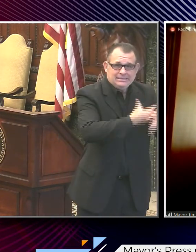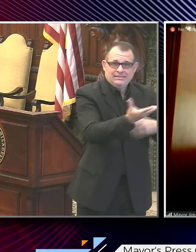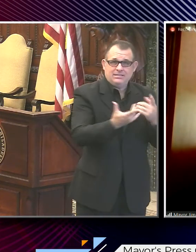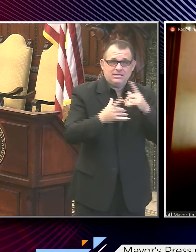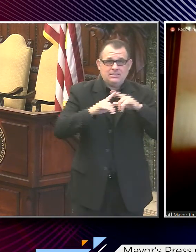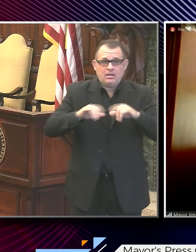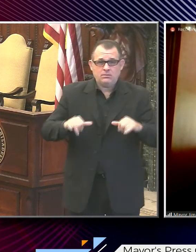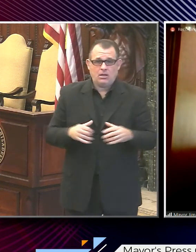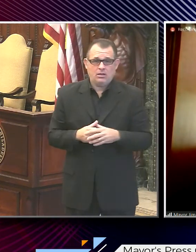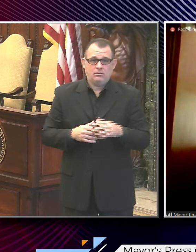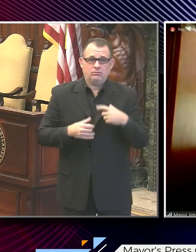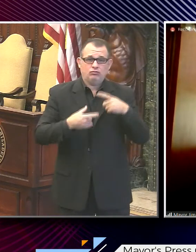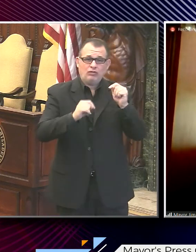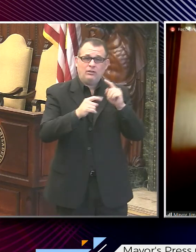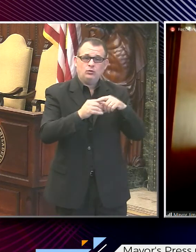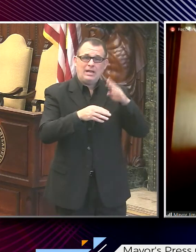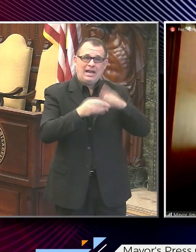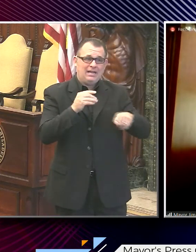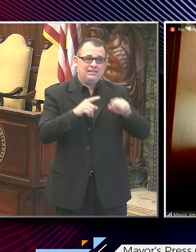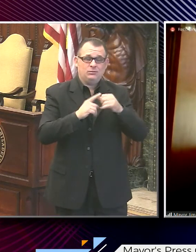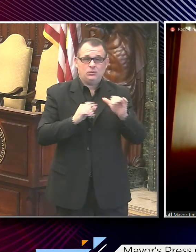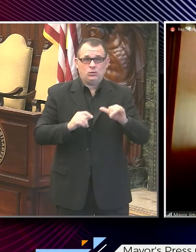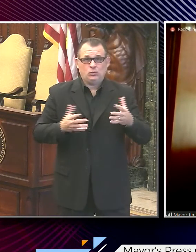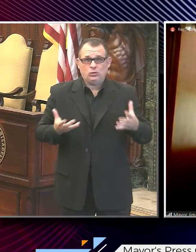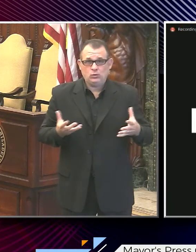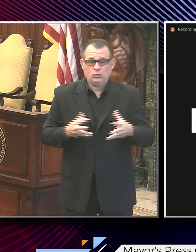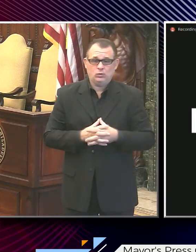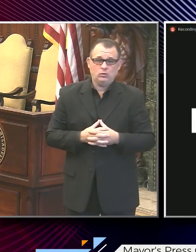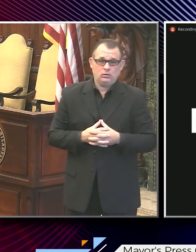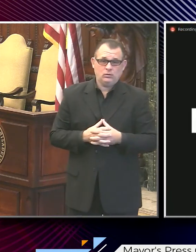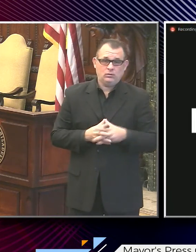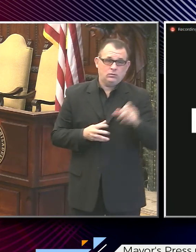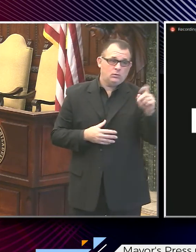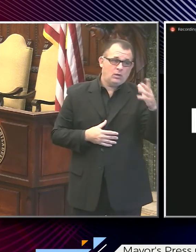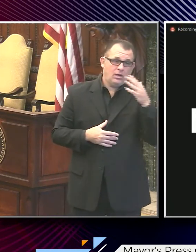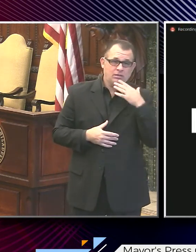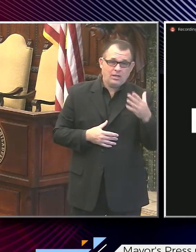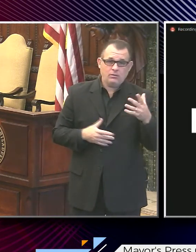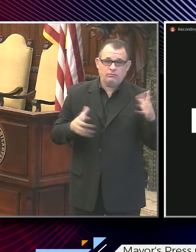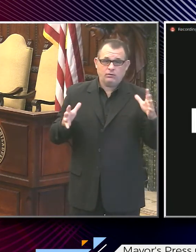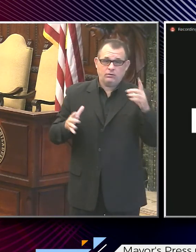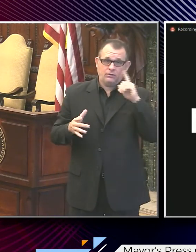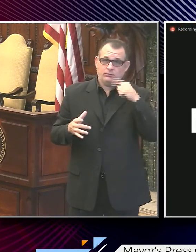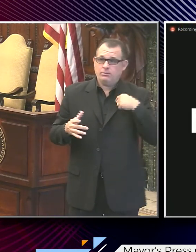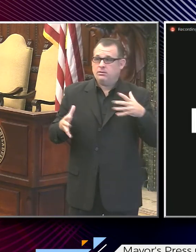end amicably. All right, that's all I got.